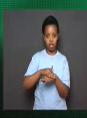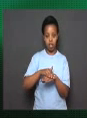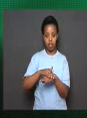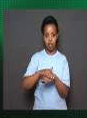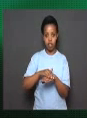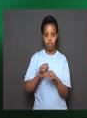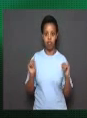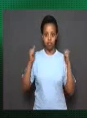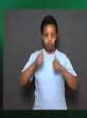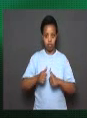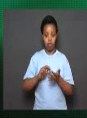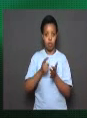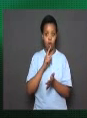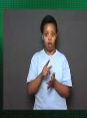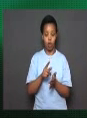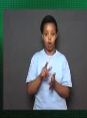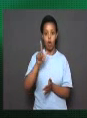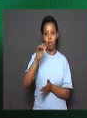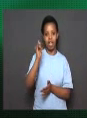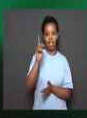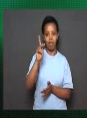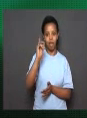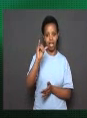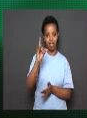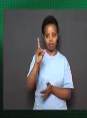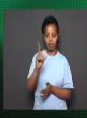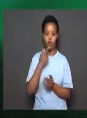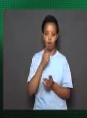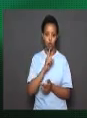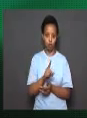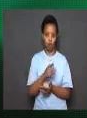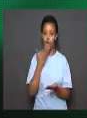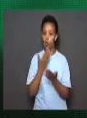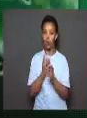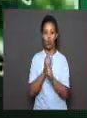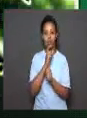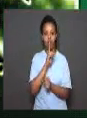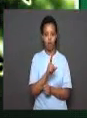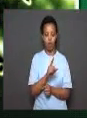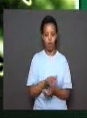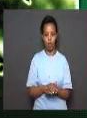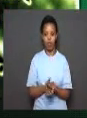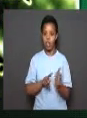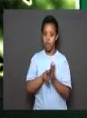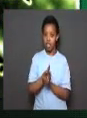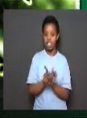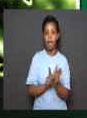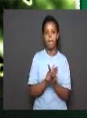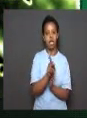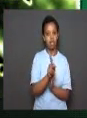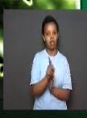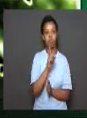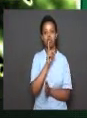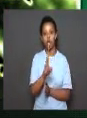and the envelope of lipids. Great job, students! Viruses are